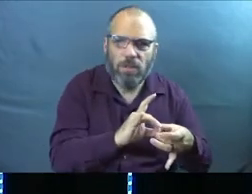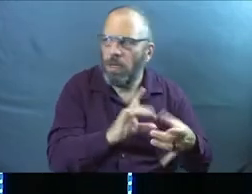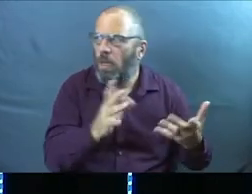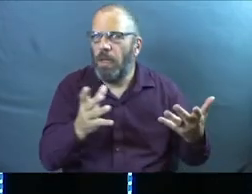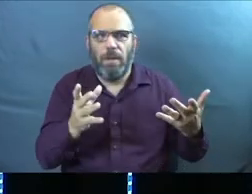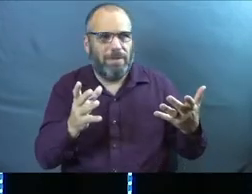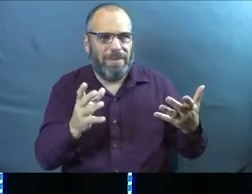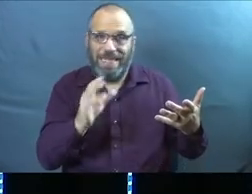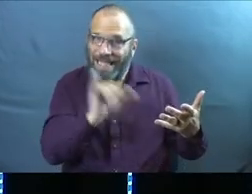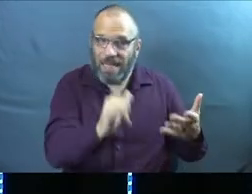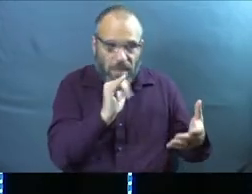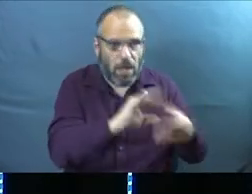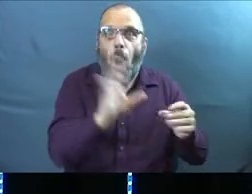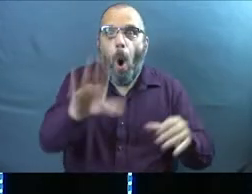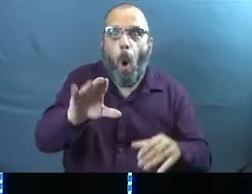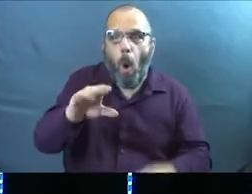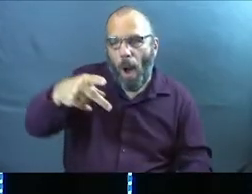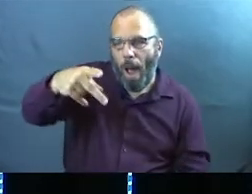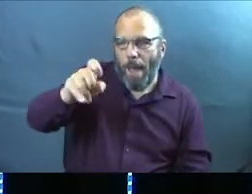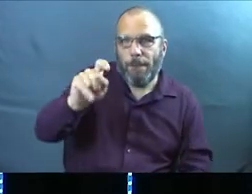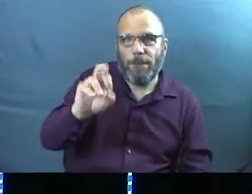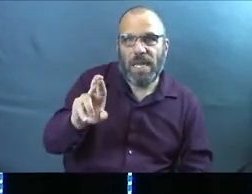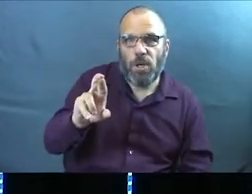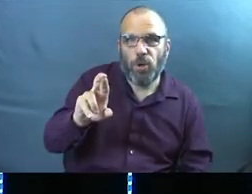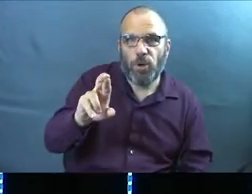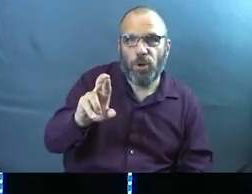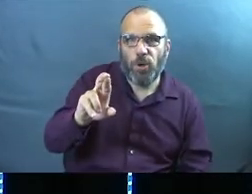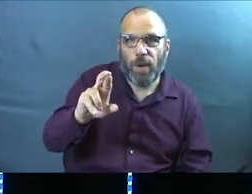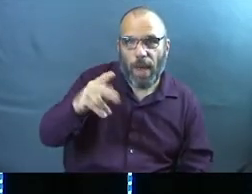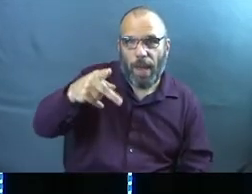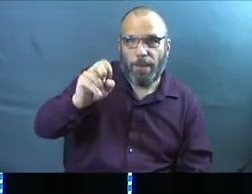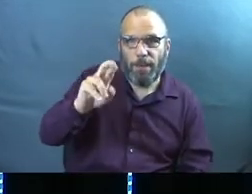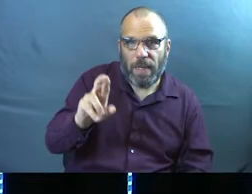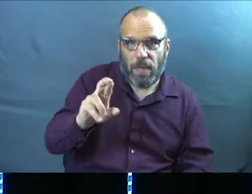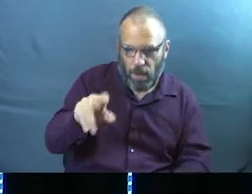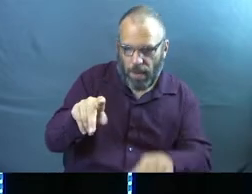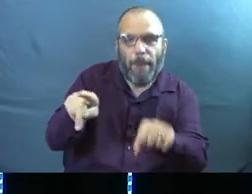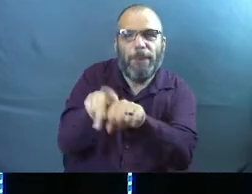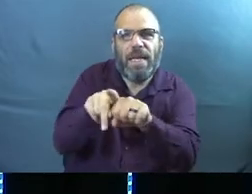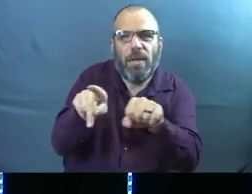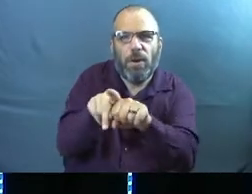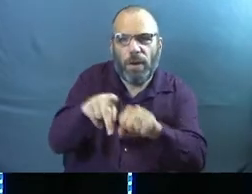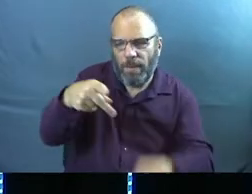It would not be the story. What if Peter, after having denied Jesus Christ